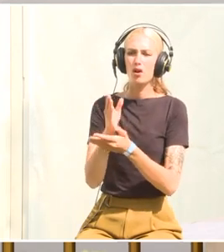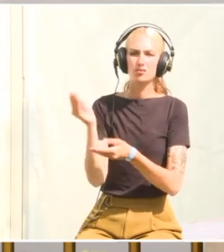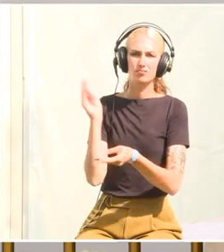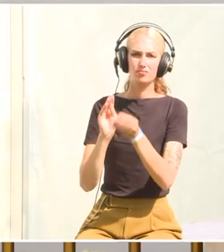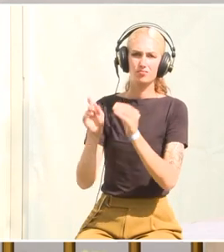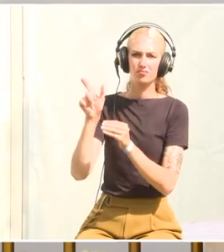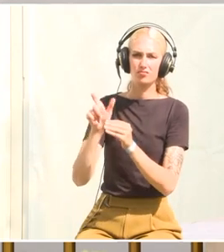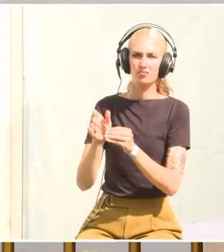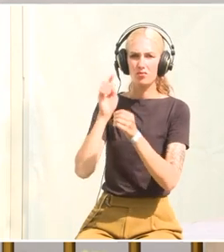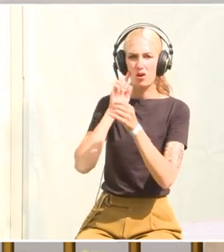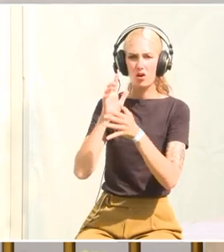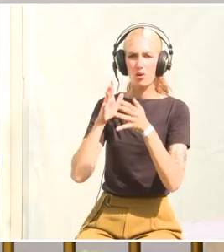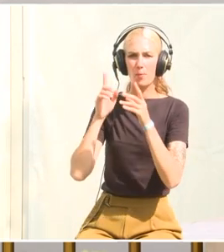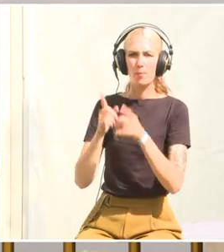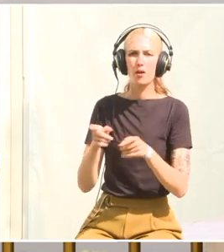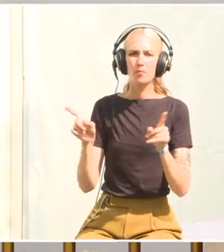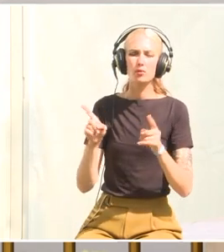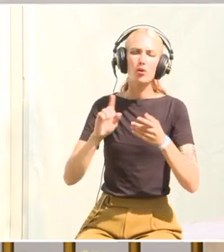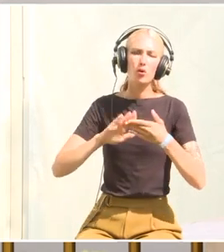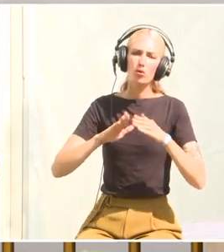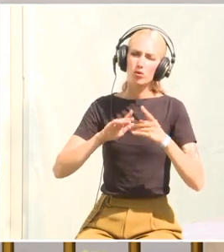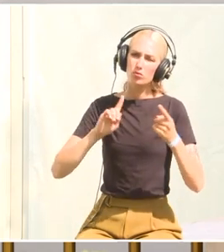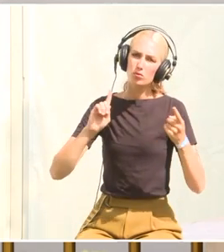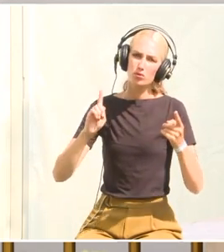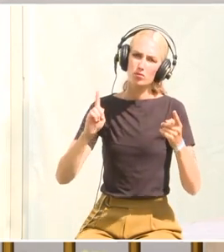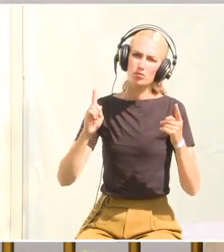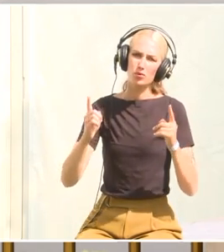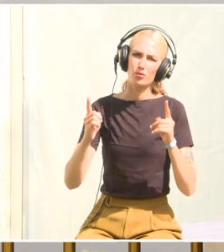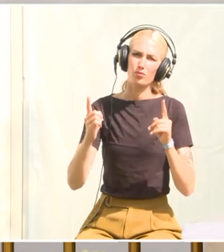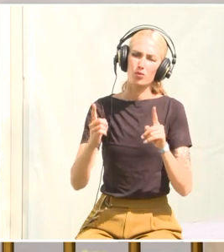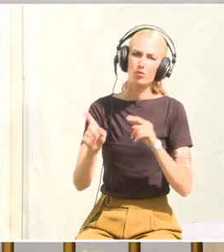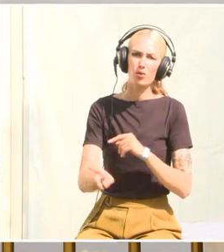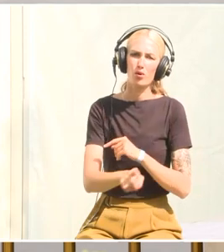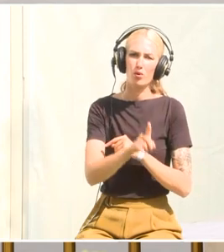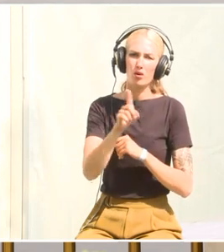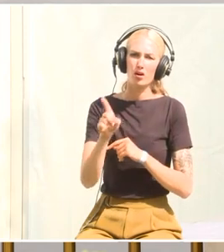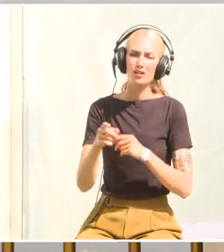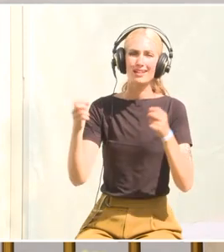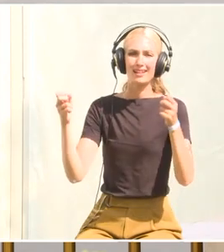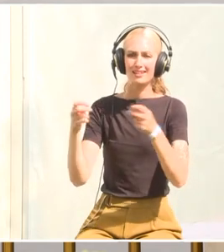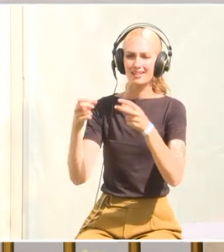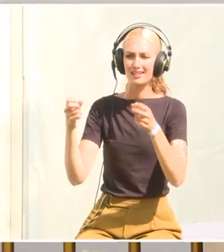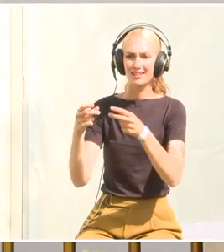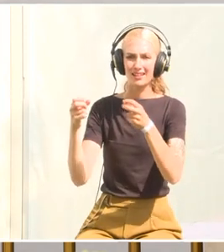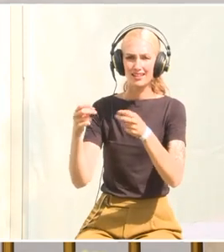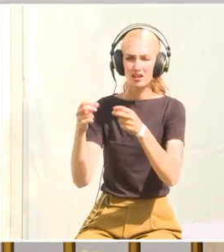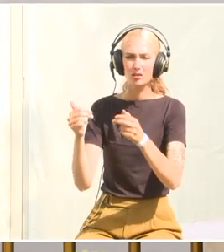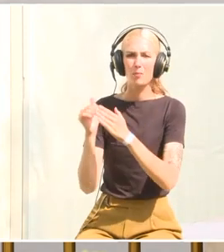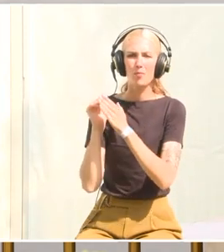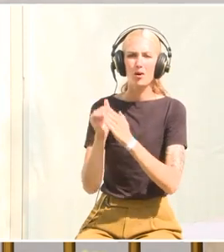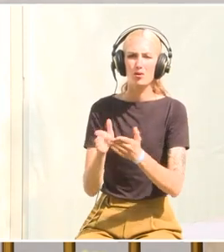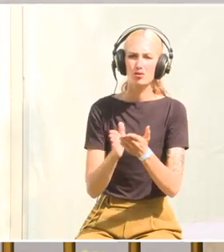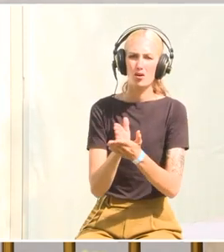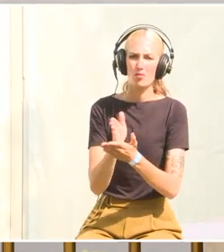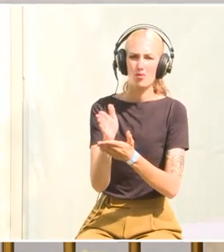the situation is all the time changing, and this digitalization is also influencing our policy making. And I